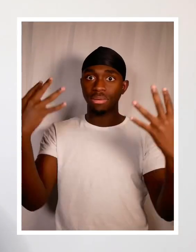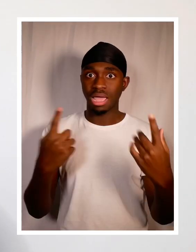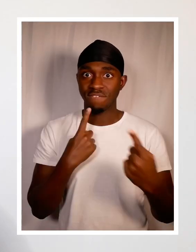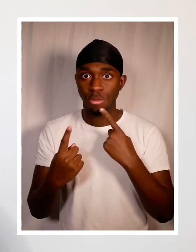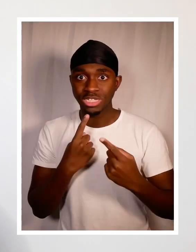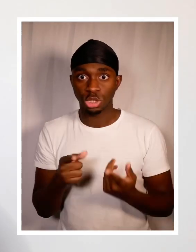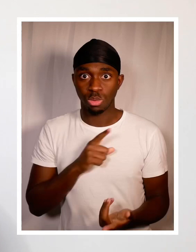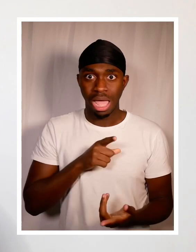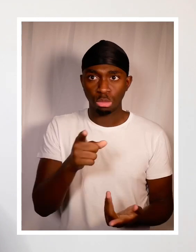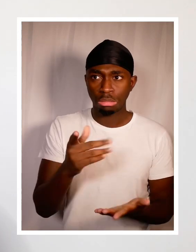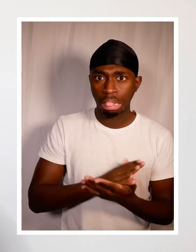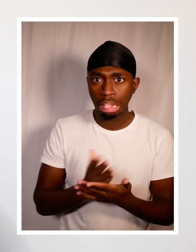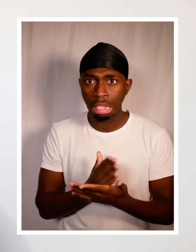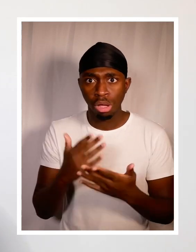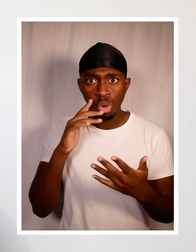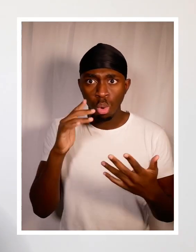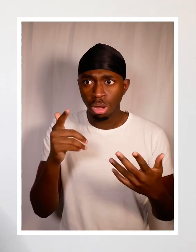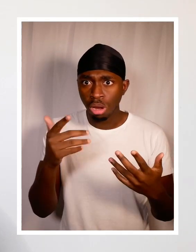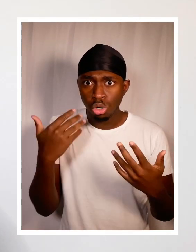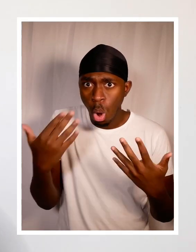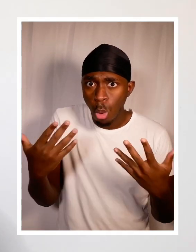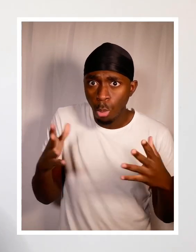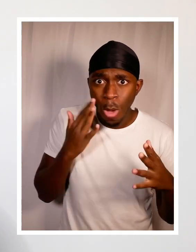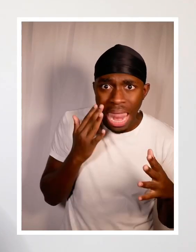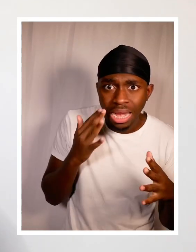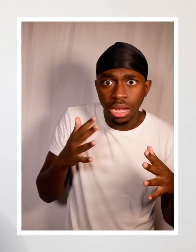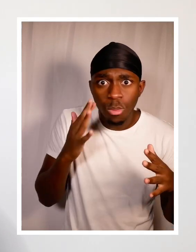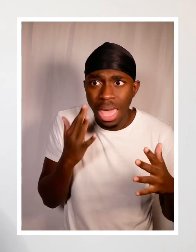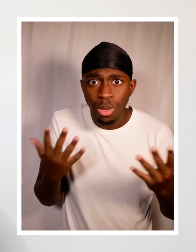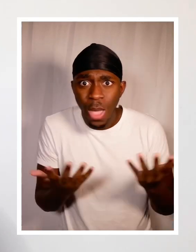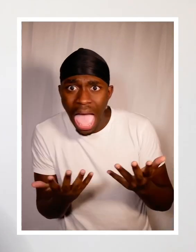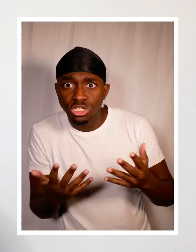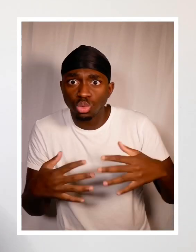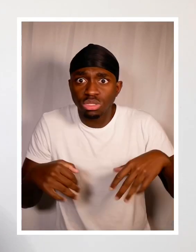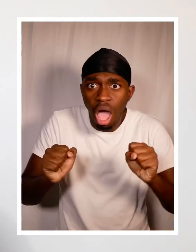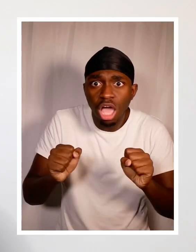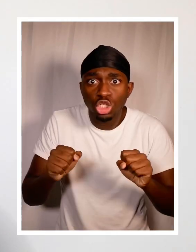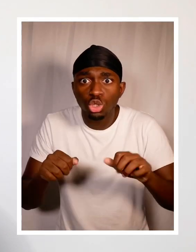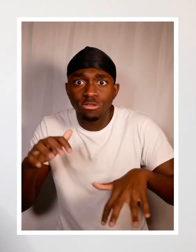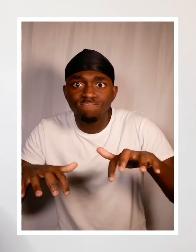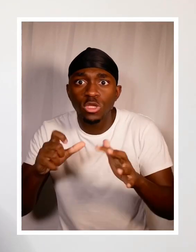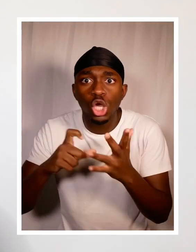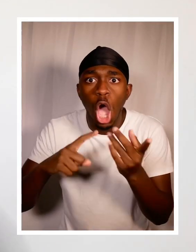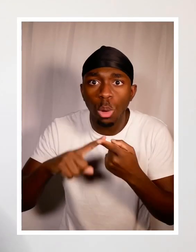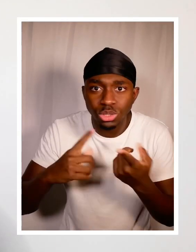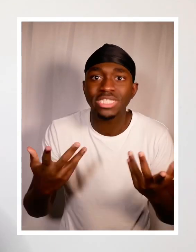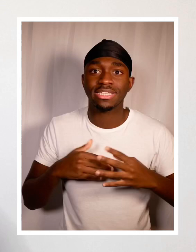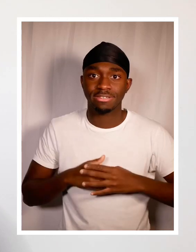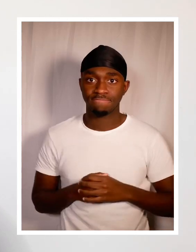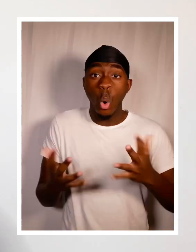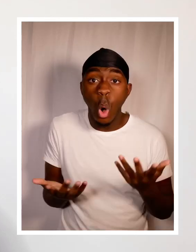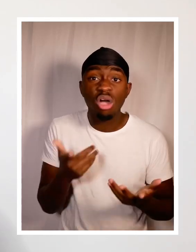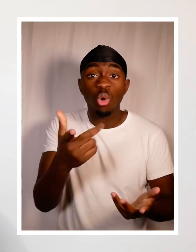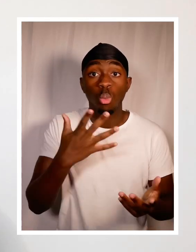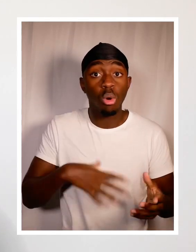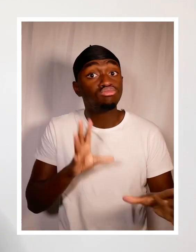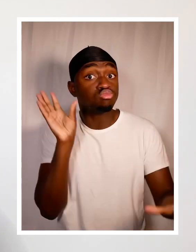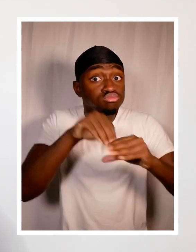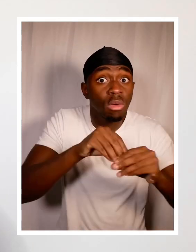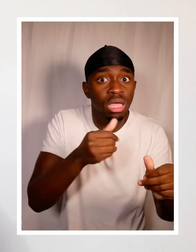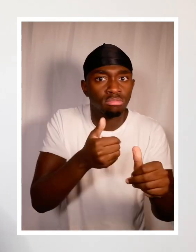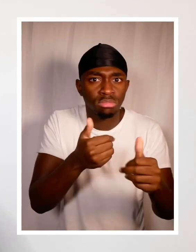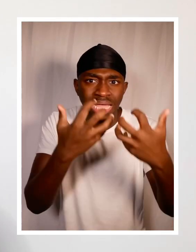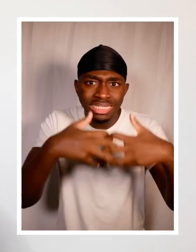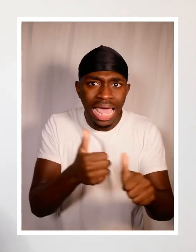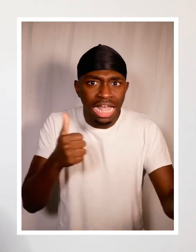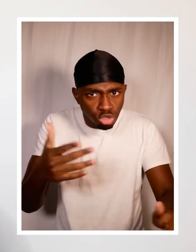job and the things that i'm learning as well as the resources that i use to learn those skills so i'm going to